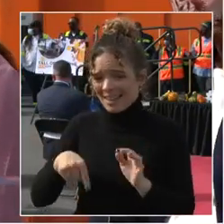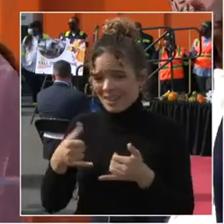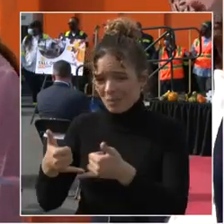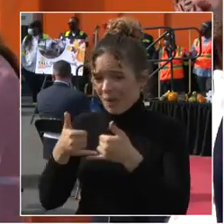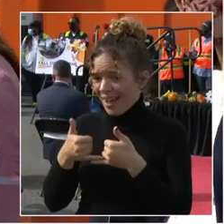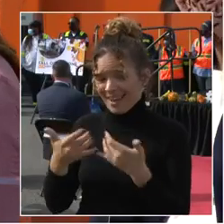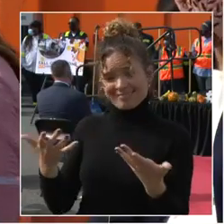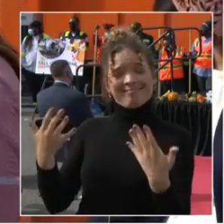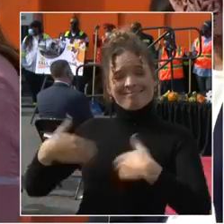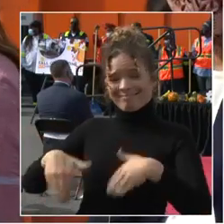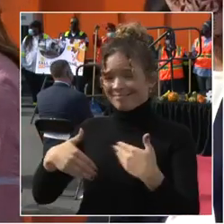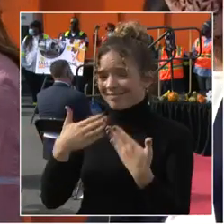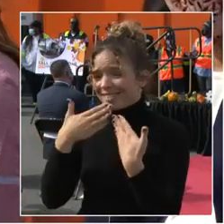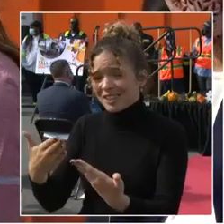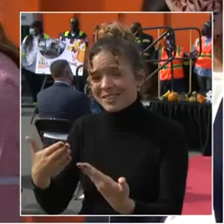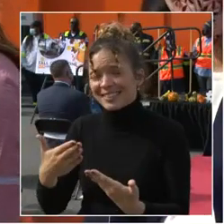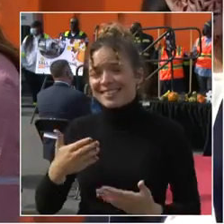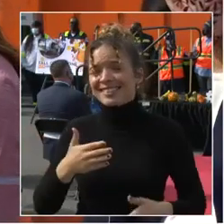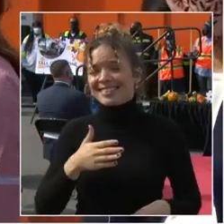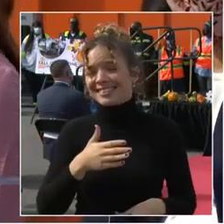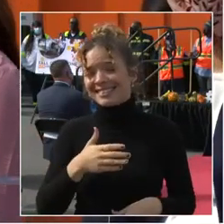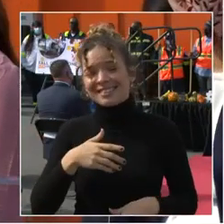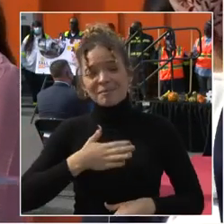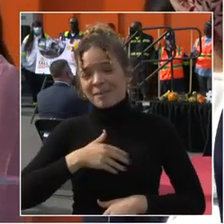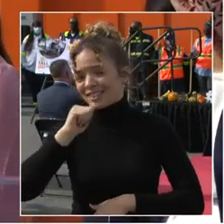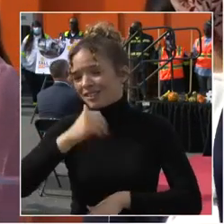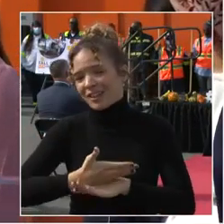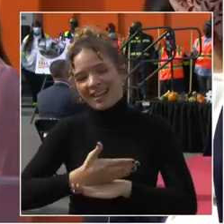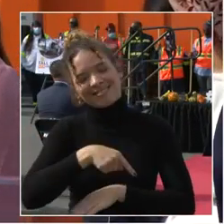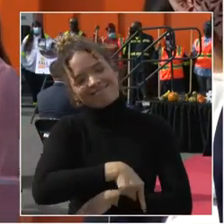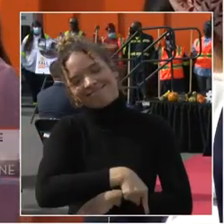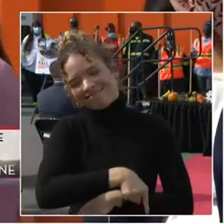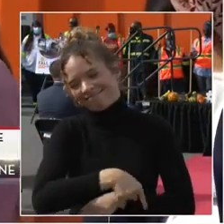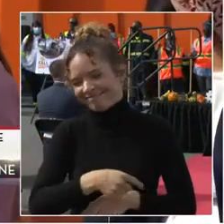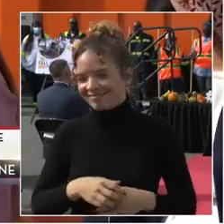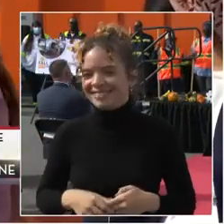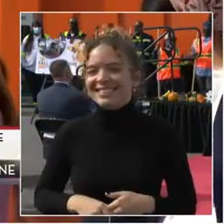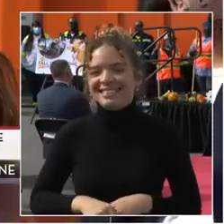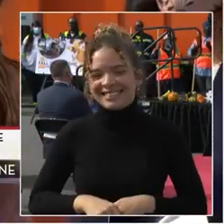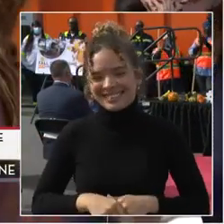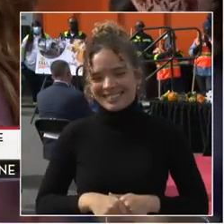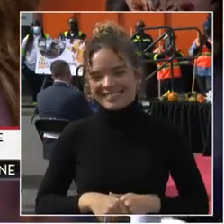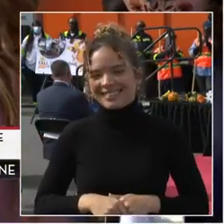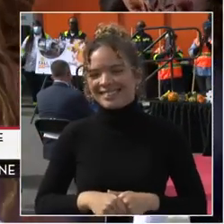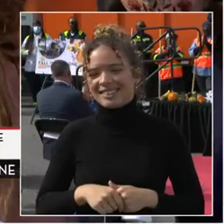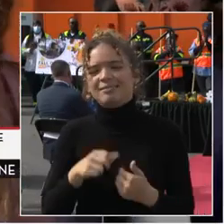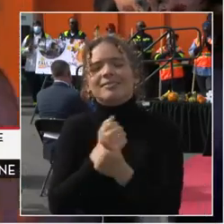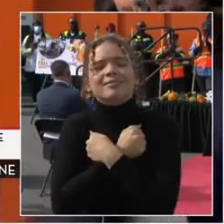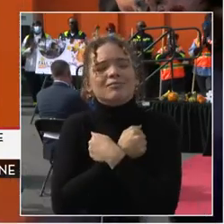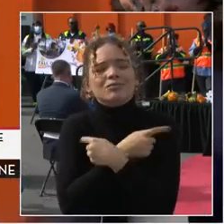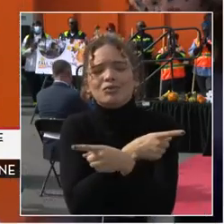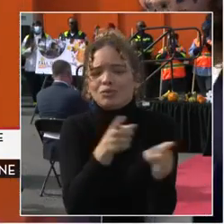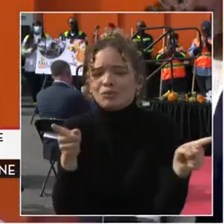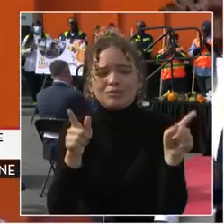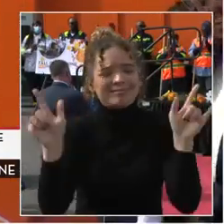you guys so much. Mayor Bowser, thank you. I love y'all. I love DC. All right? Thank you. Thank you.